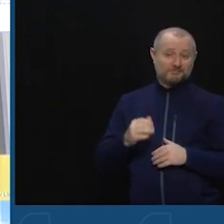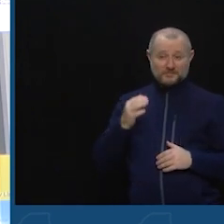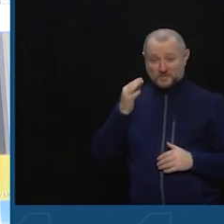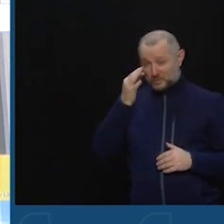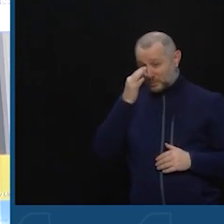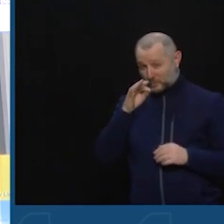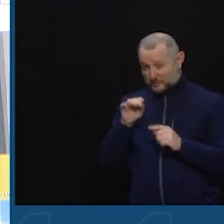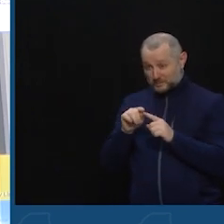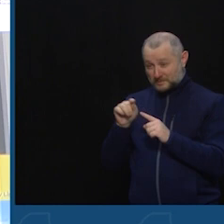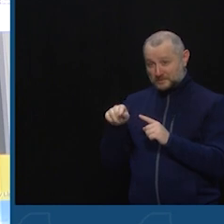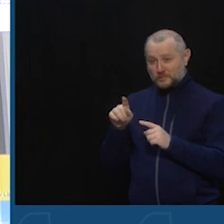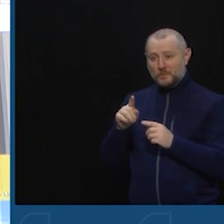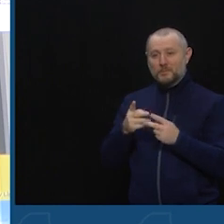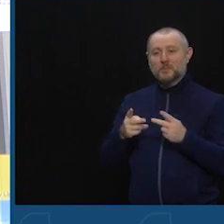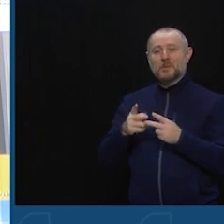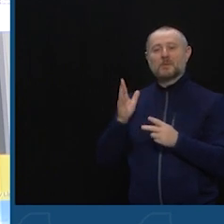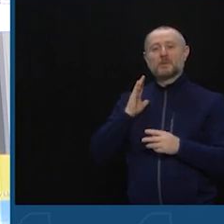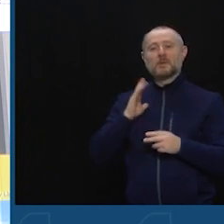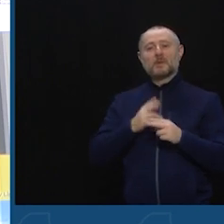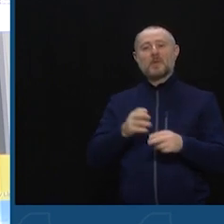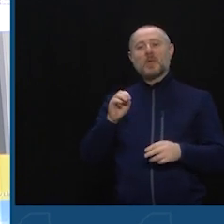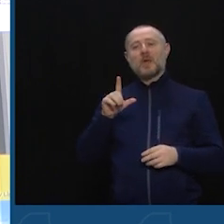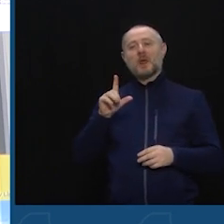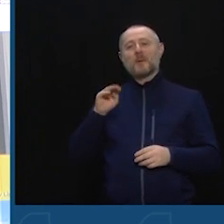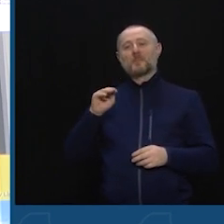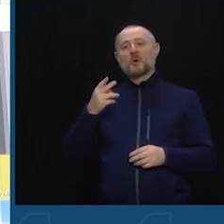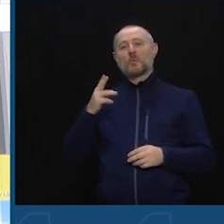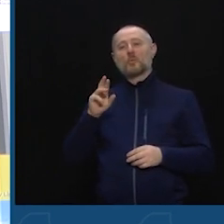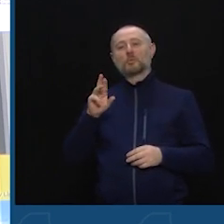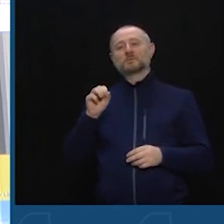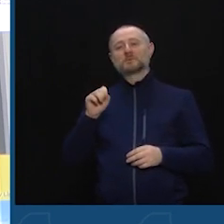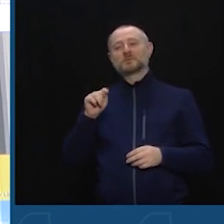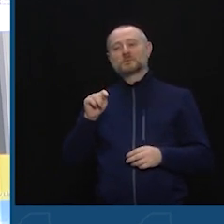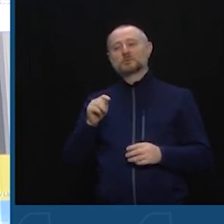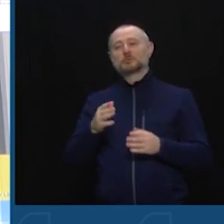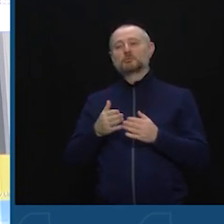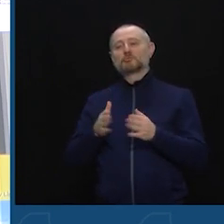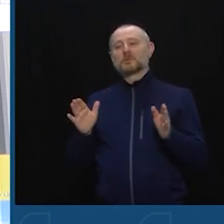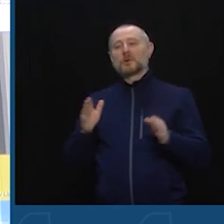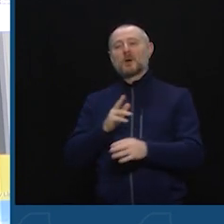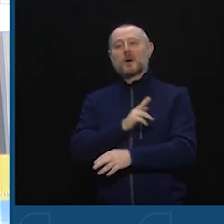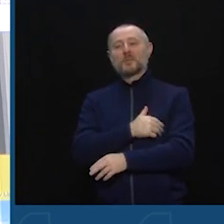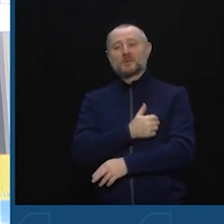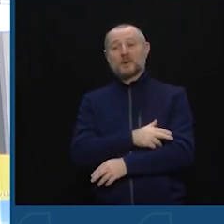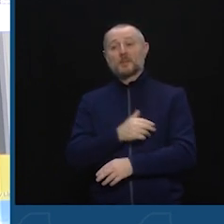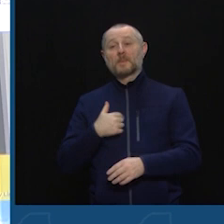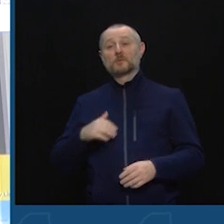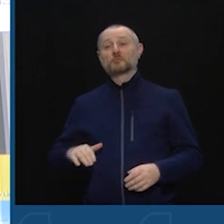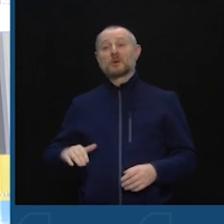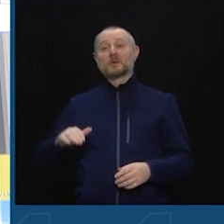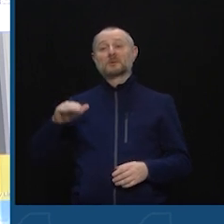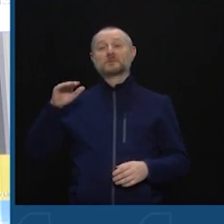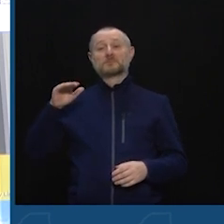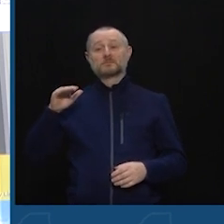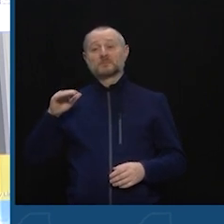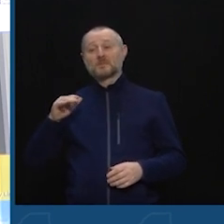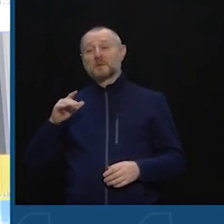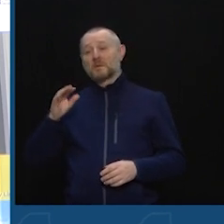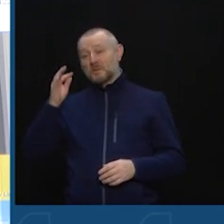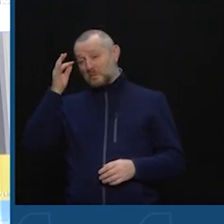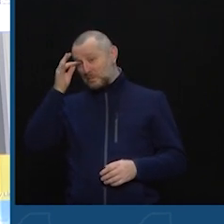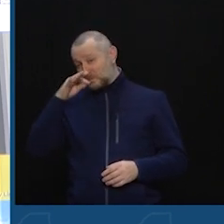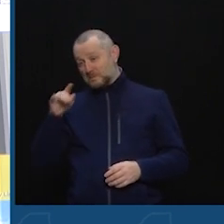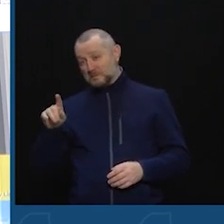place that they used to call Elmhurst General Hospital. I was raised just a few steps down the road in